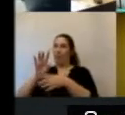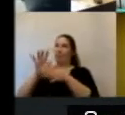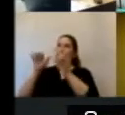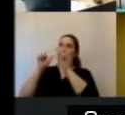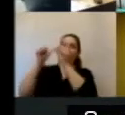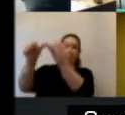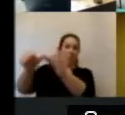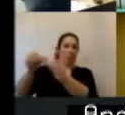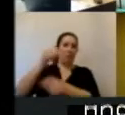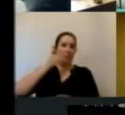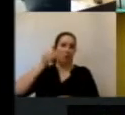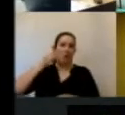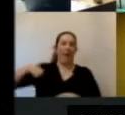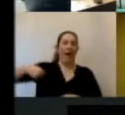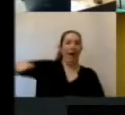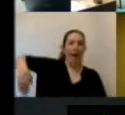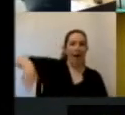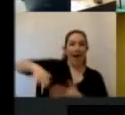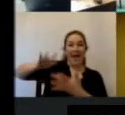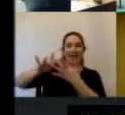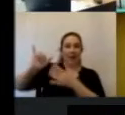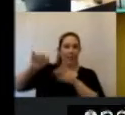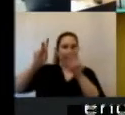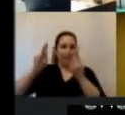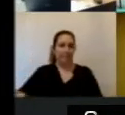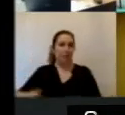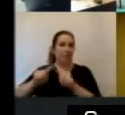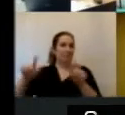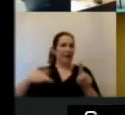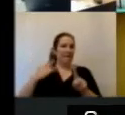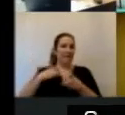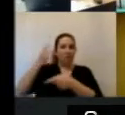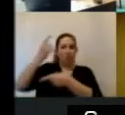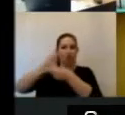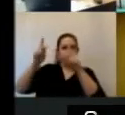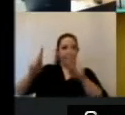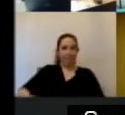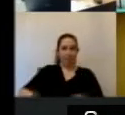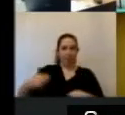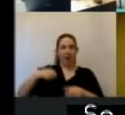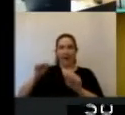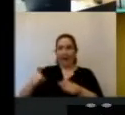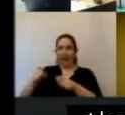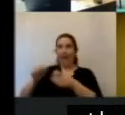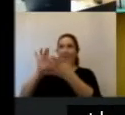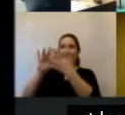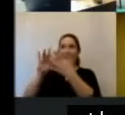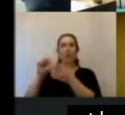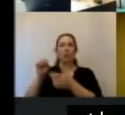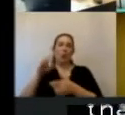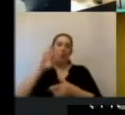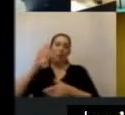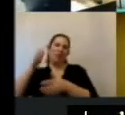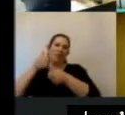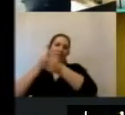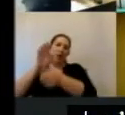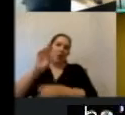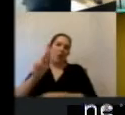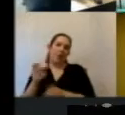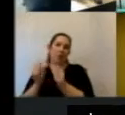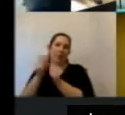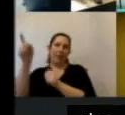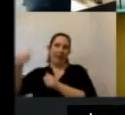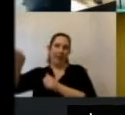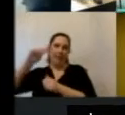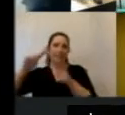and we're getting stuff done. We have the clear masks, so we thought you'd be happy about that. So we are making progress. I just wanted to